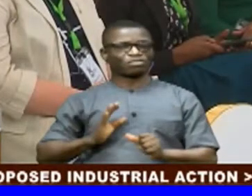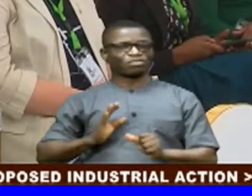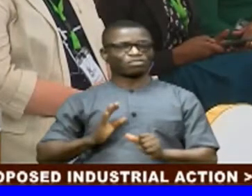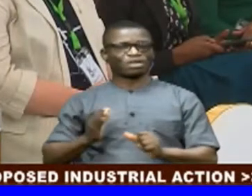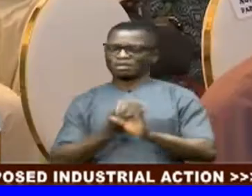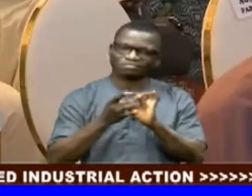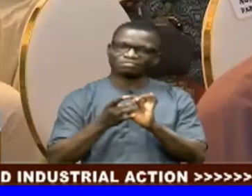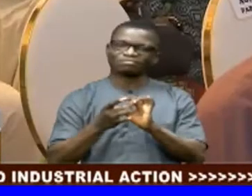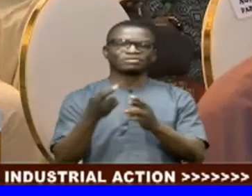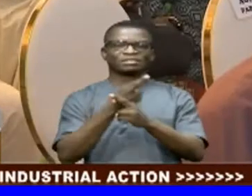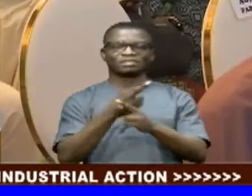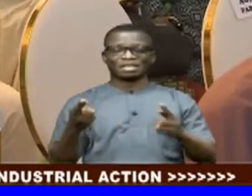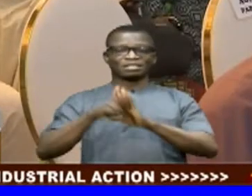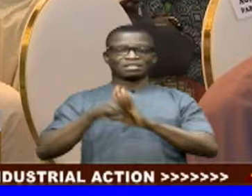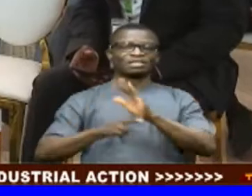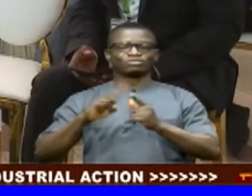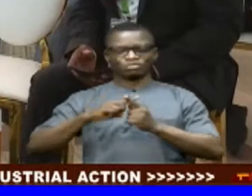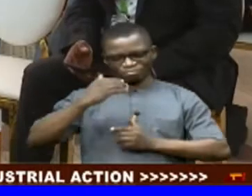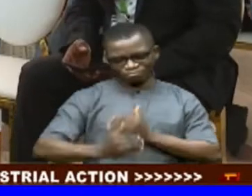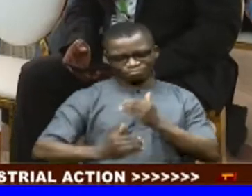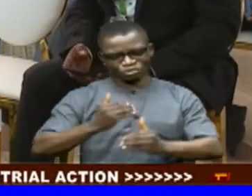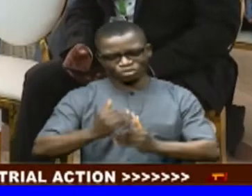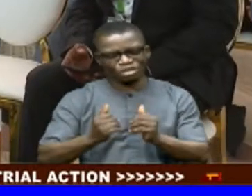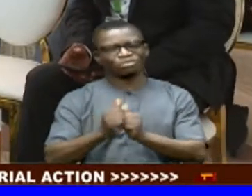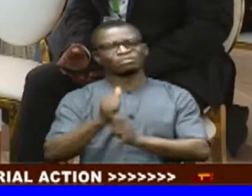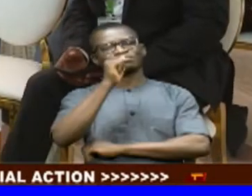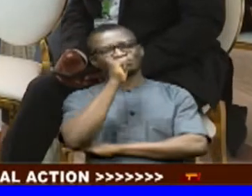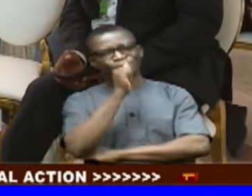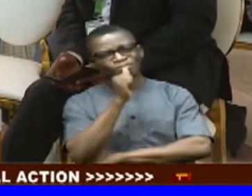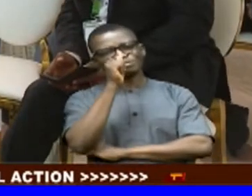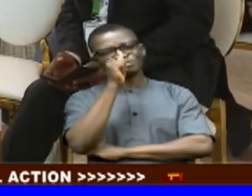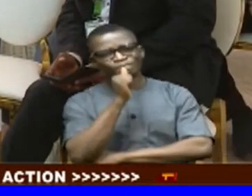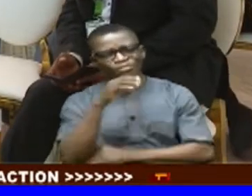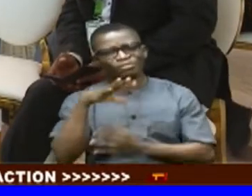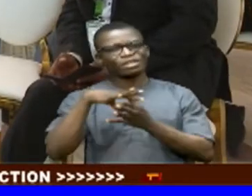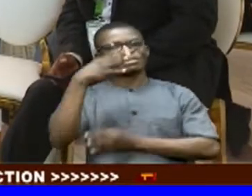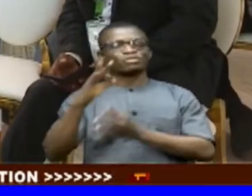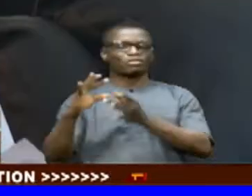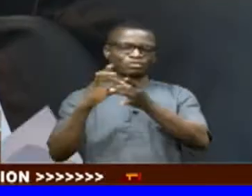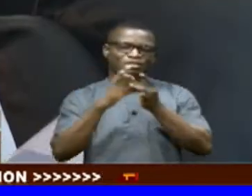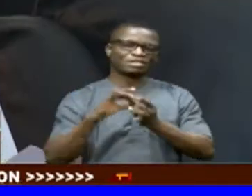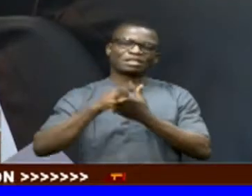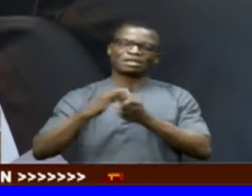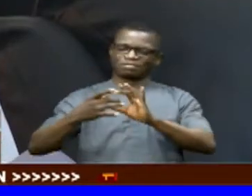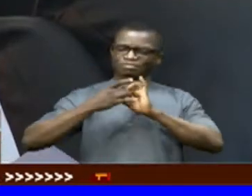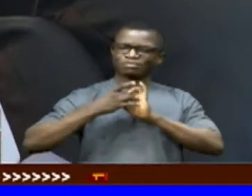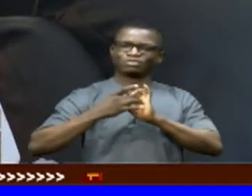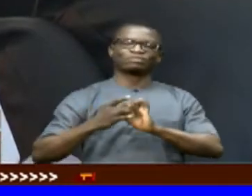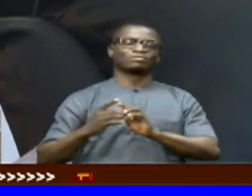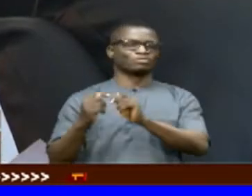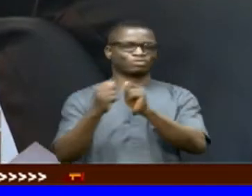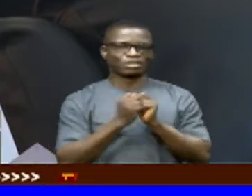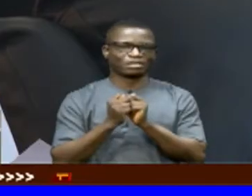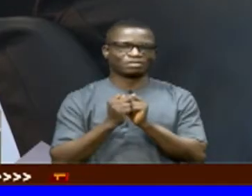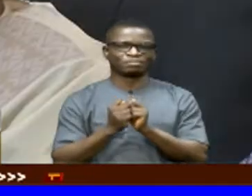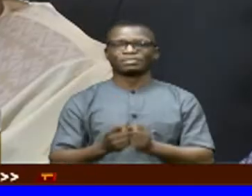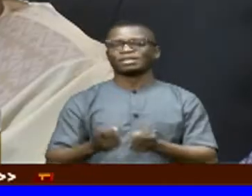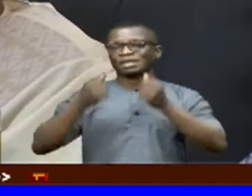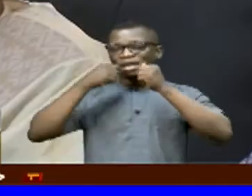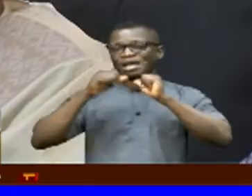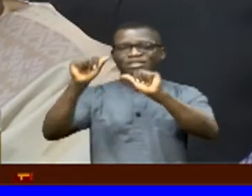to progress, and the enduring spirit of unity that binds us together. Actualizing the vision of renewed hope